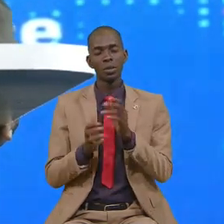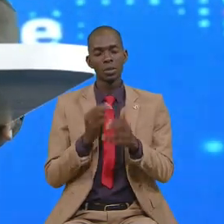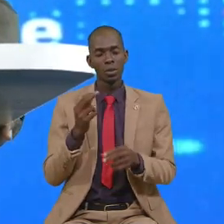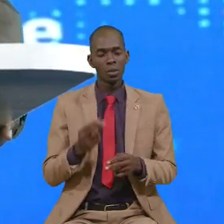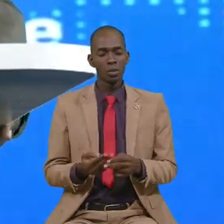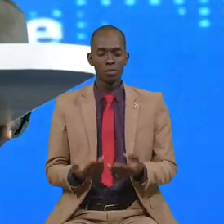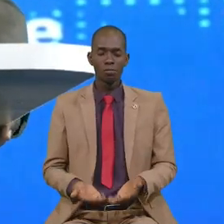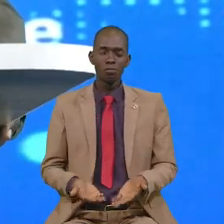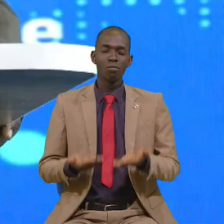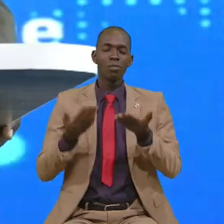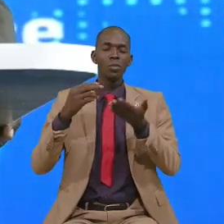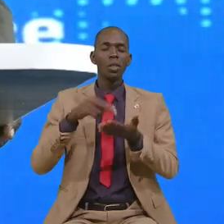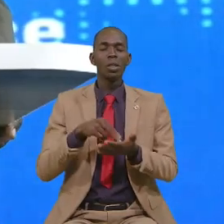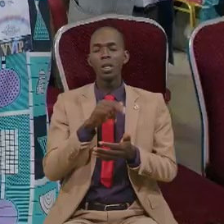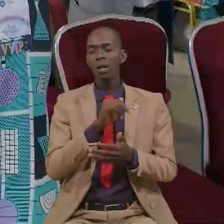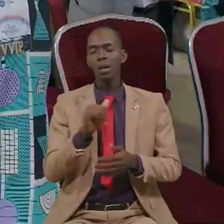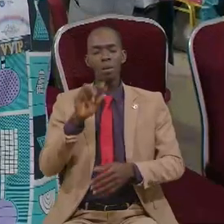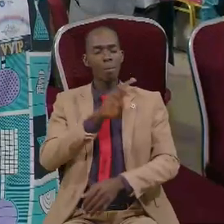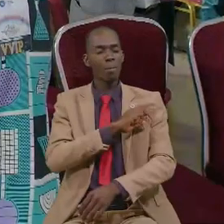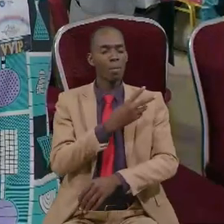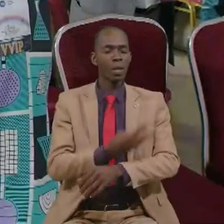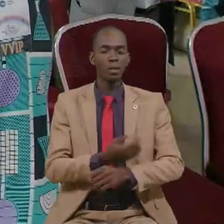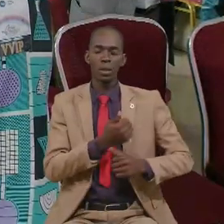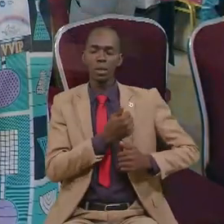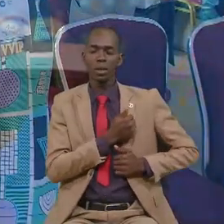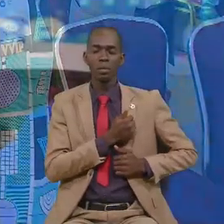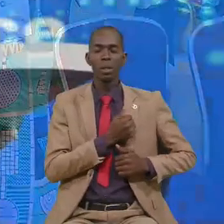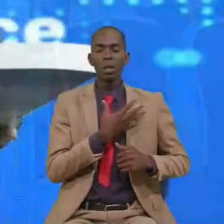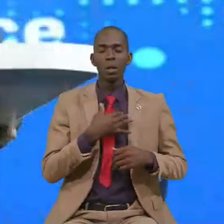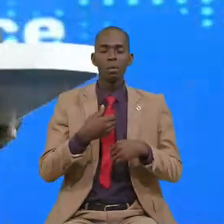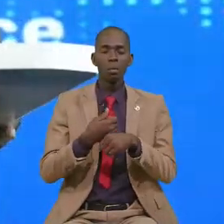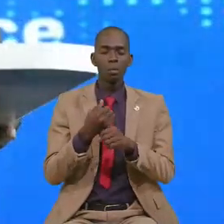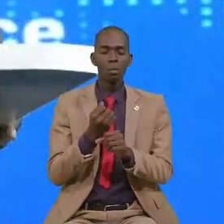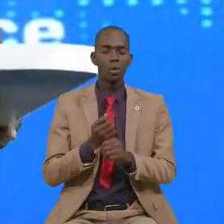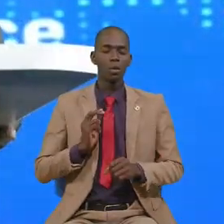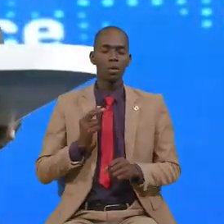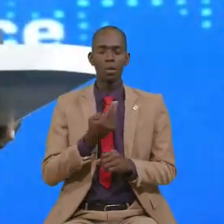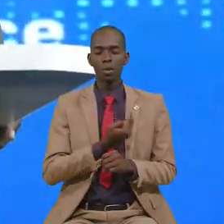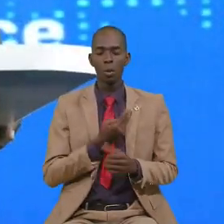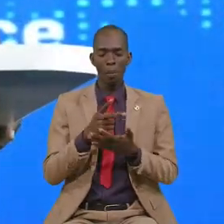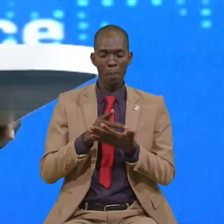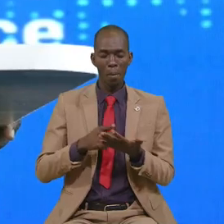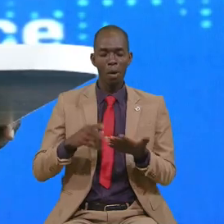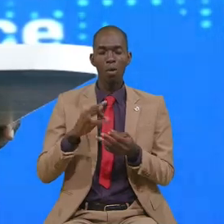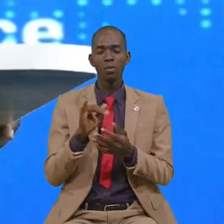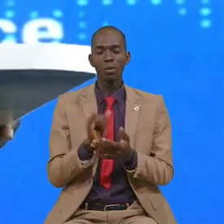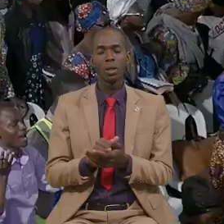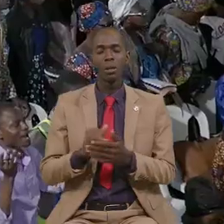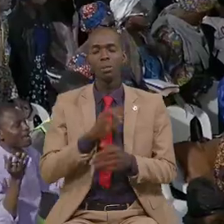a mighty army and make us part of that mighty